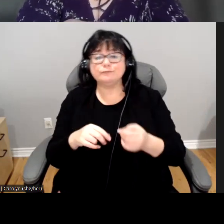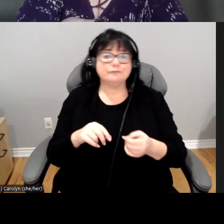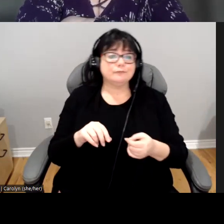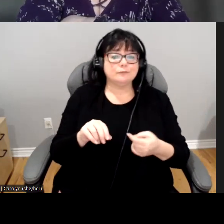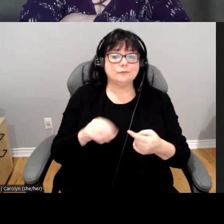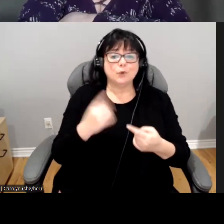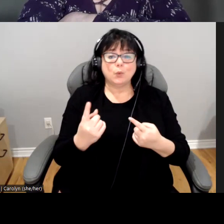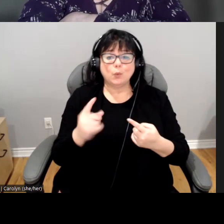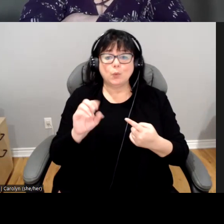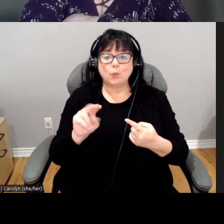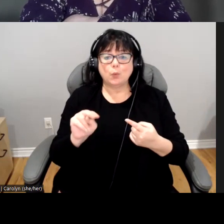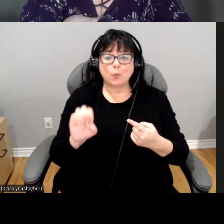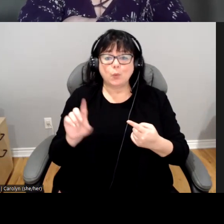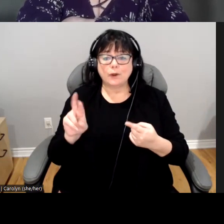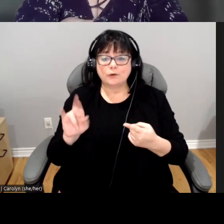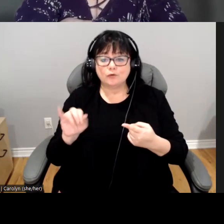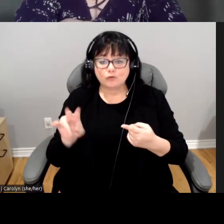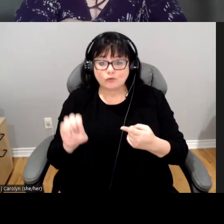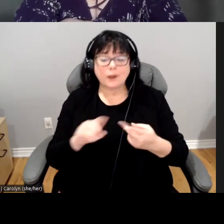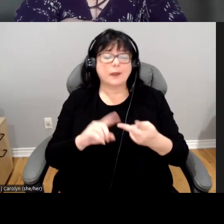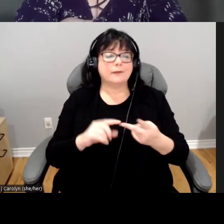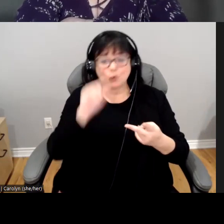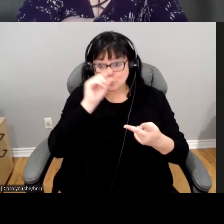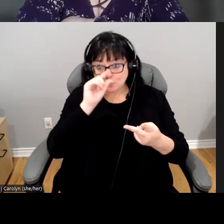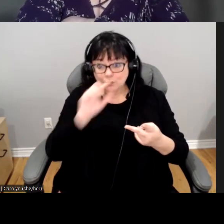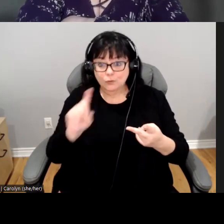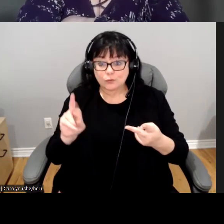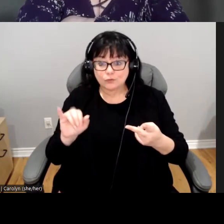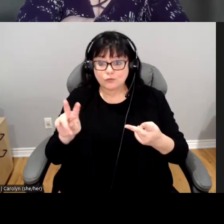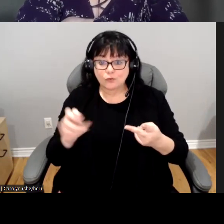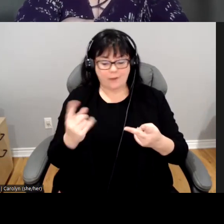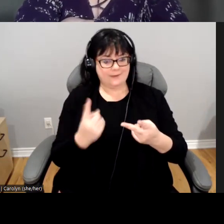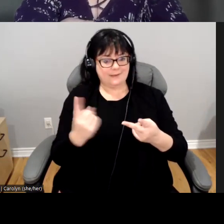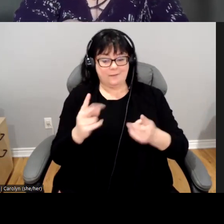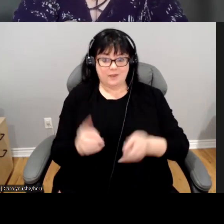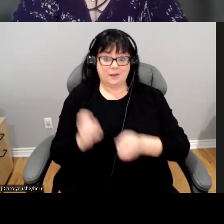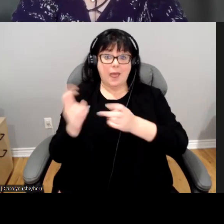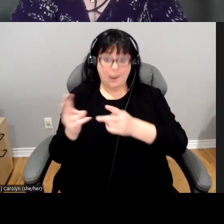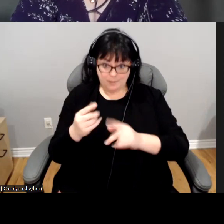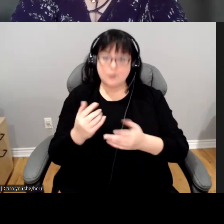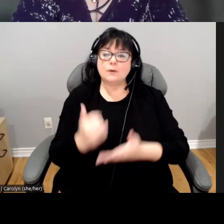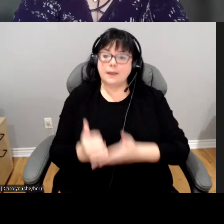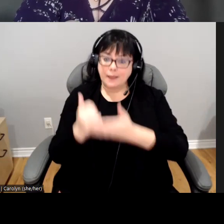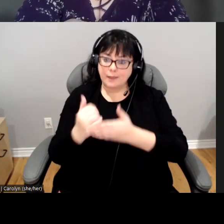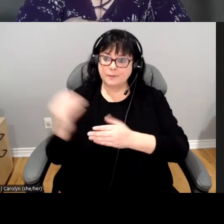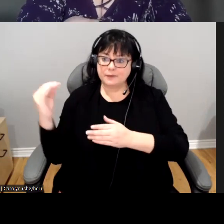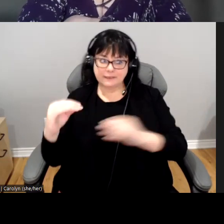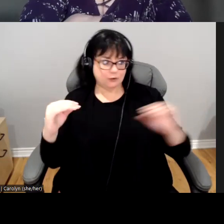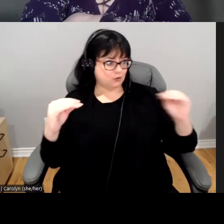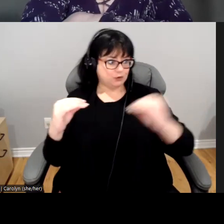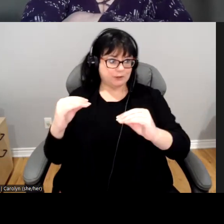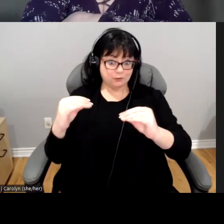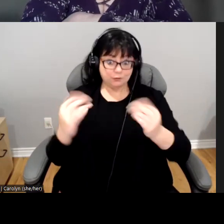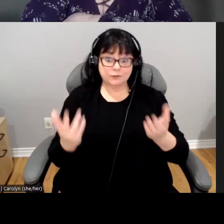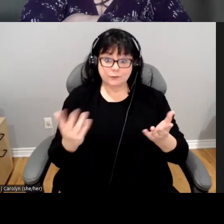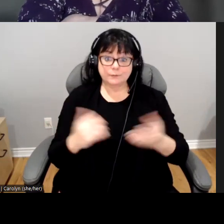them. We would show them skills that they would need to happen. And that way, much like, you know, Melody